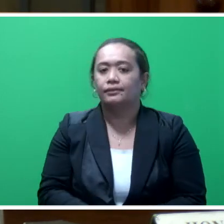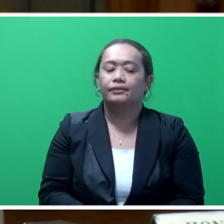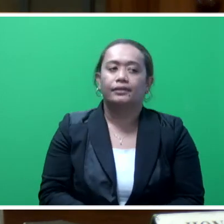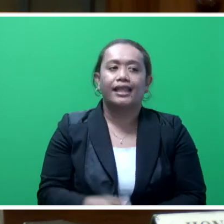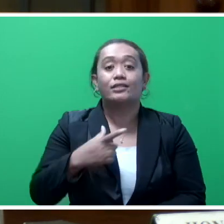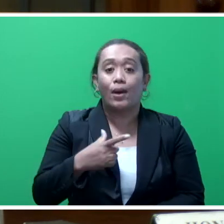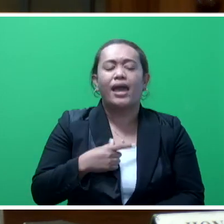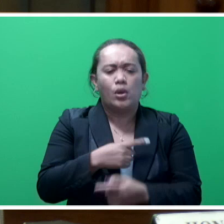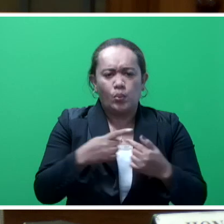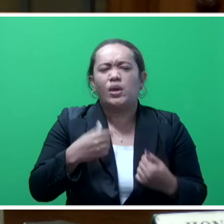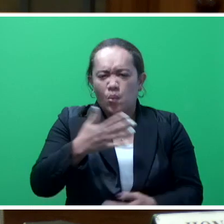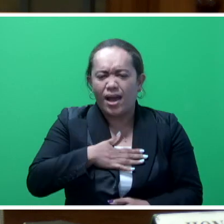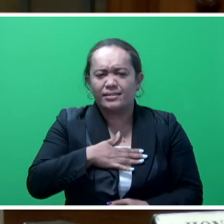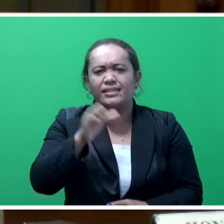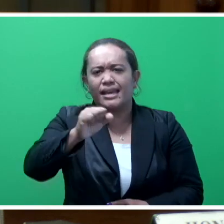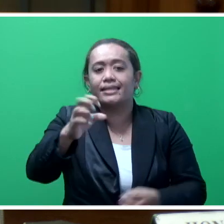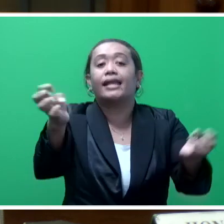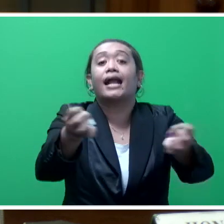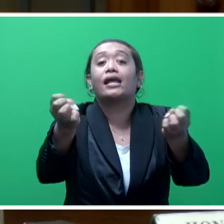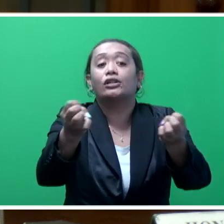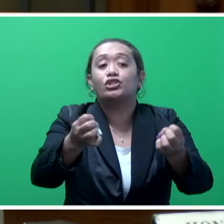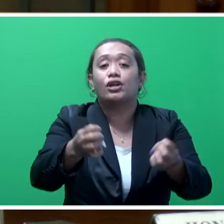while we're rapidly expanding goat